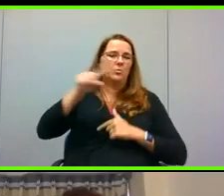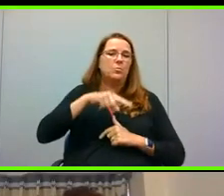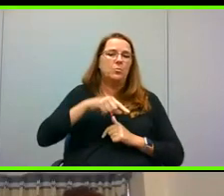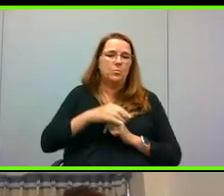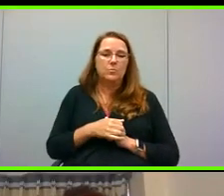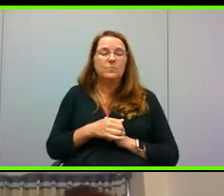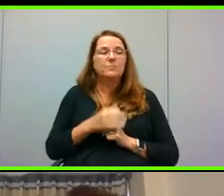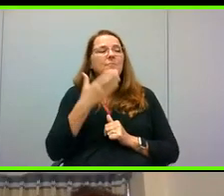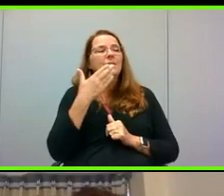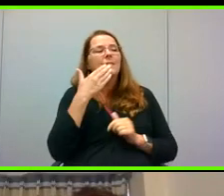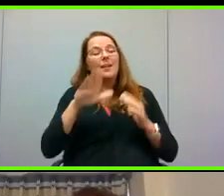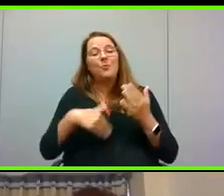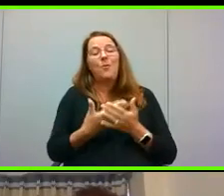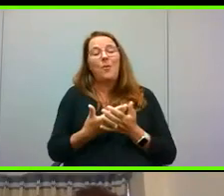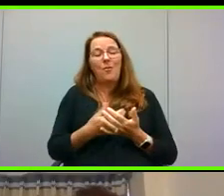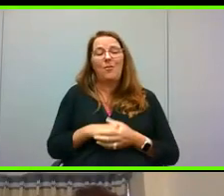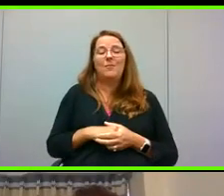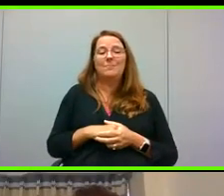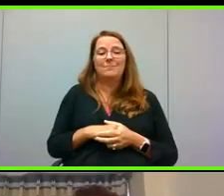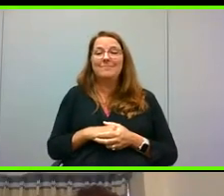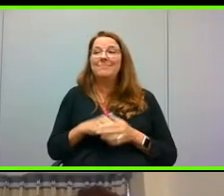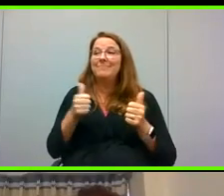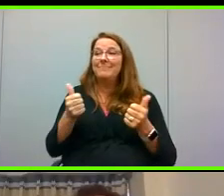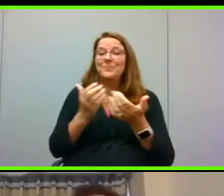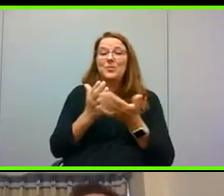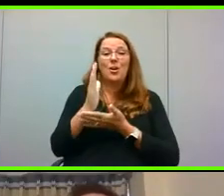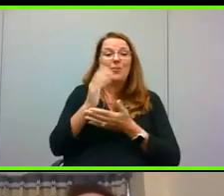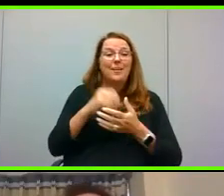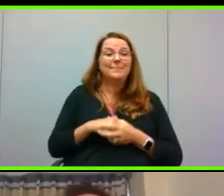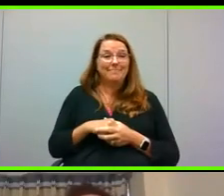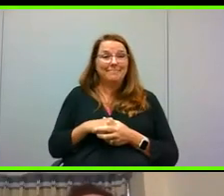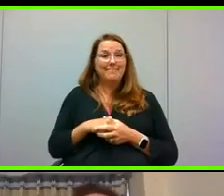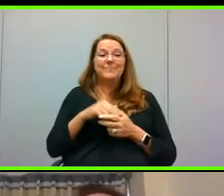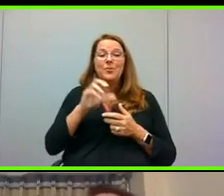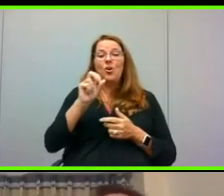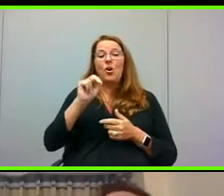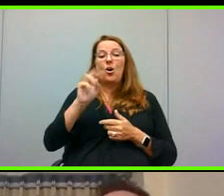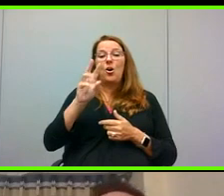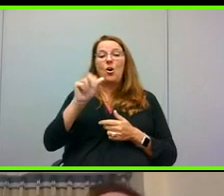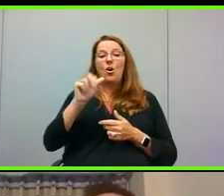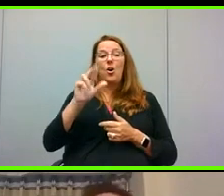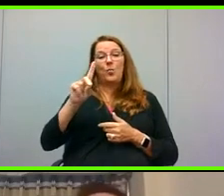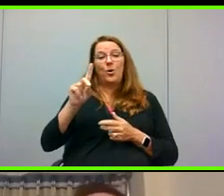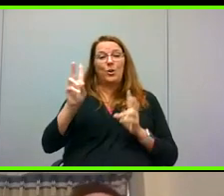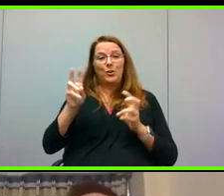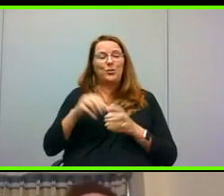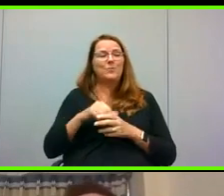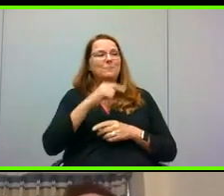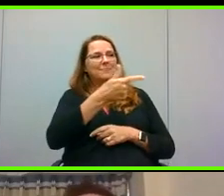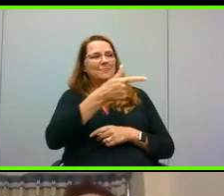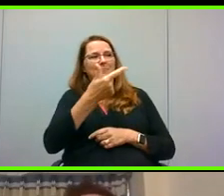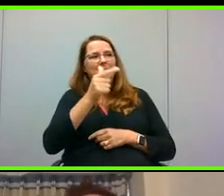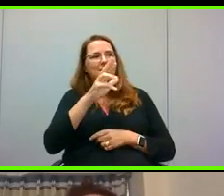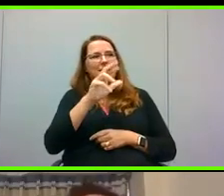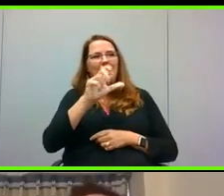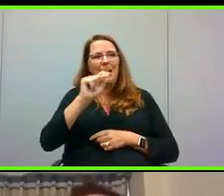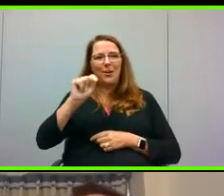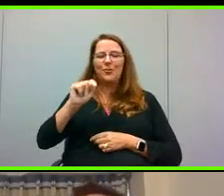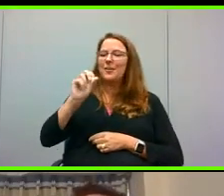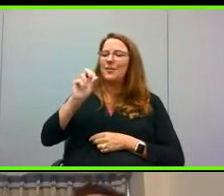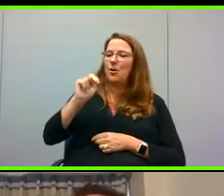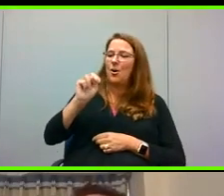Thank you all. Great. All right. Onward. Onward. All right, Garrett. Onward indeed. Thank you